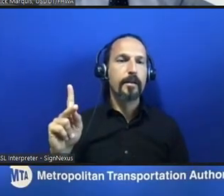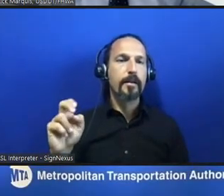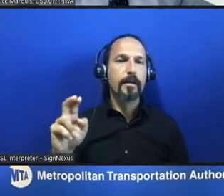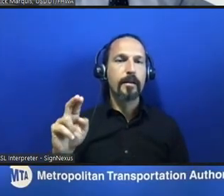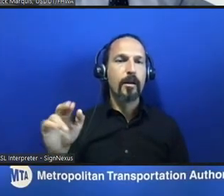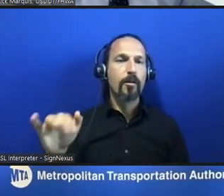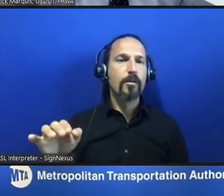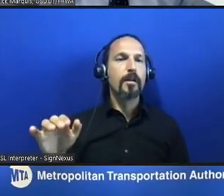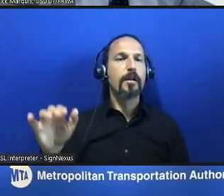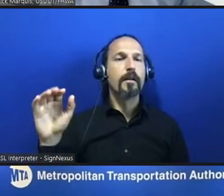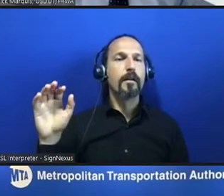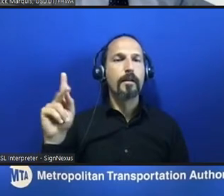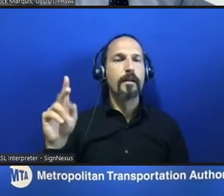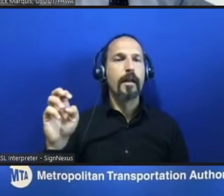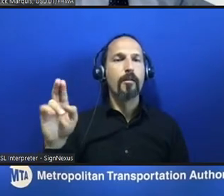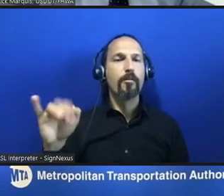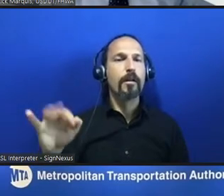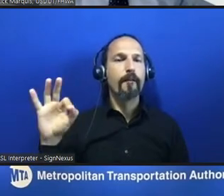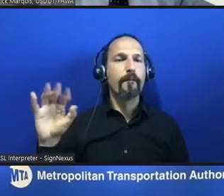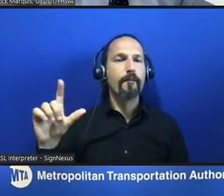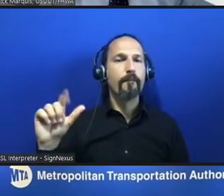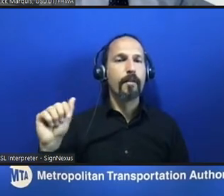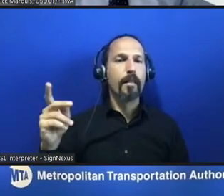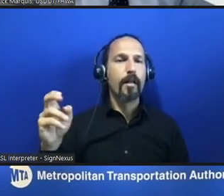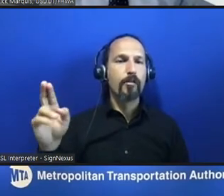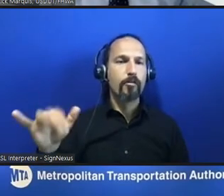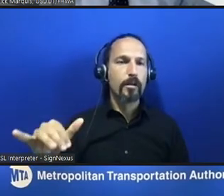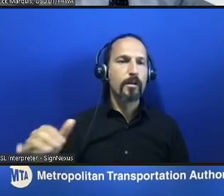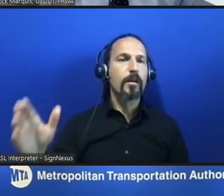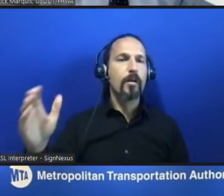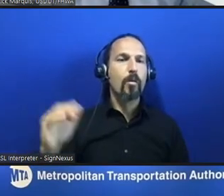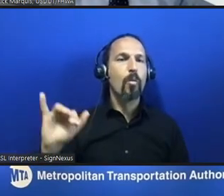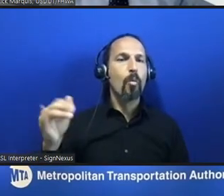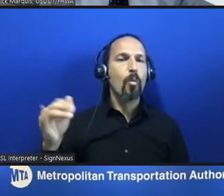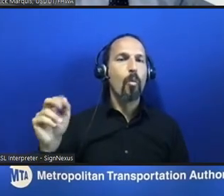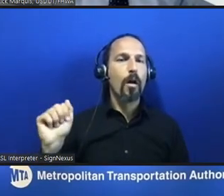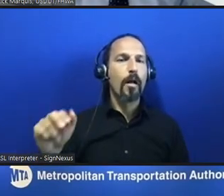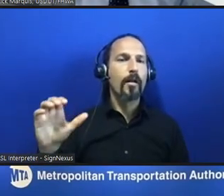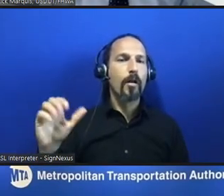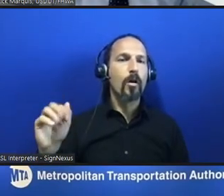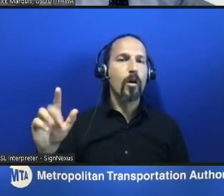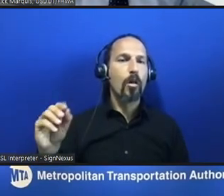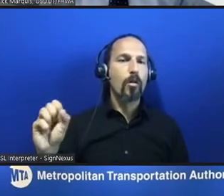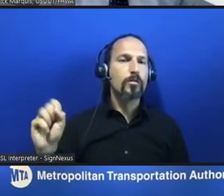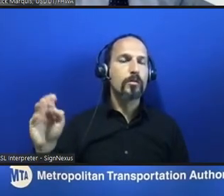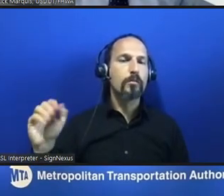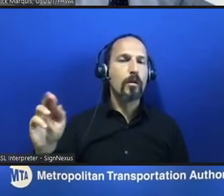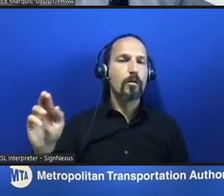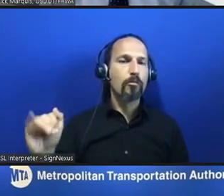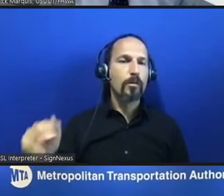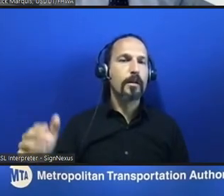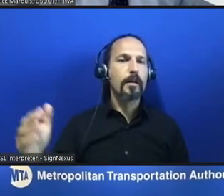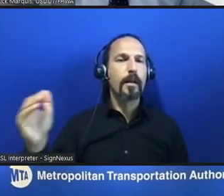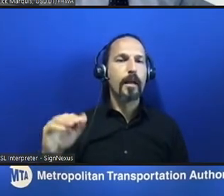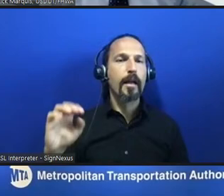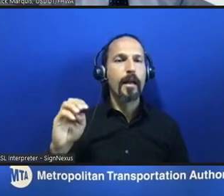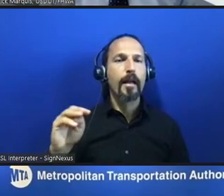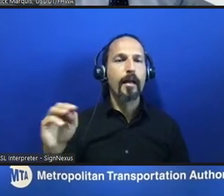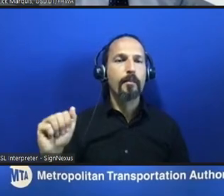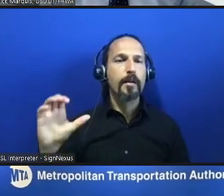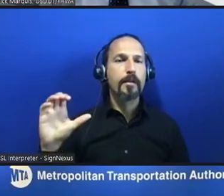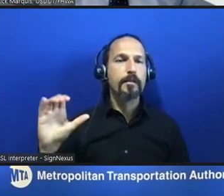Carlos Marin our next speaker is Juan Carlos Marin followed by Emma